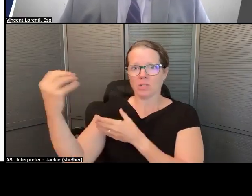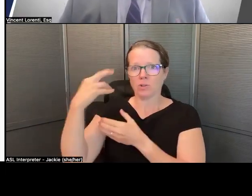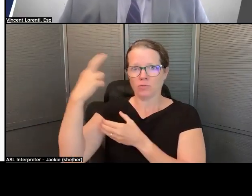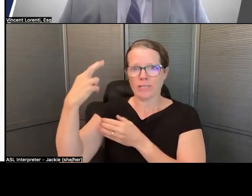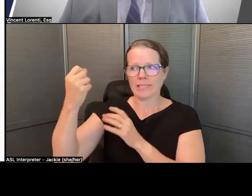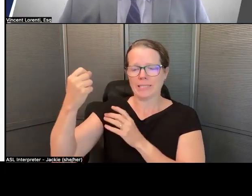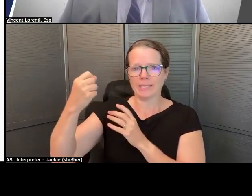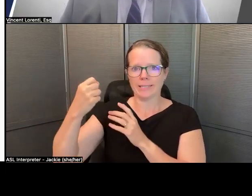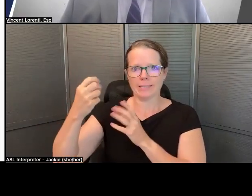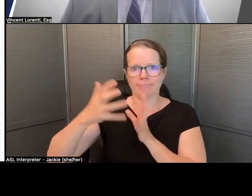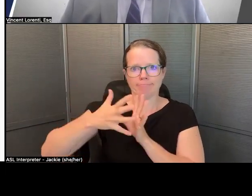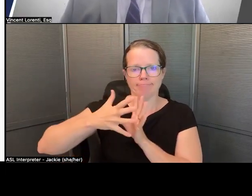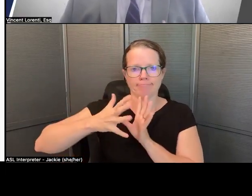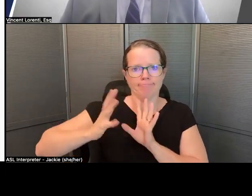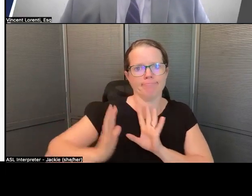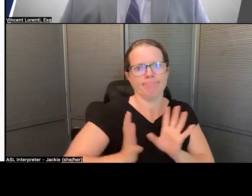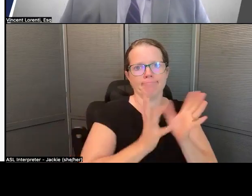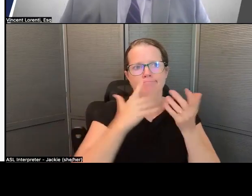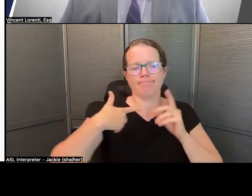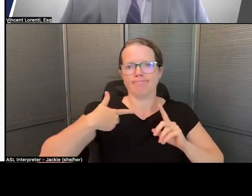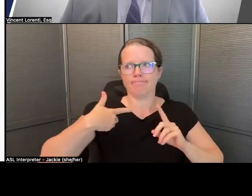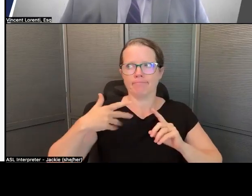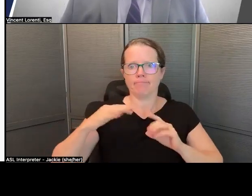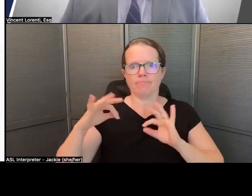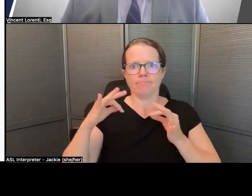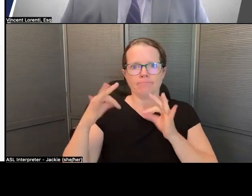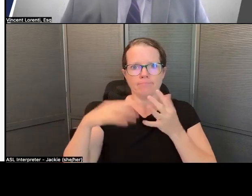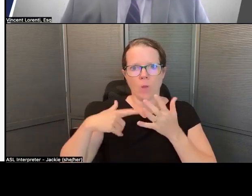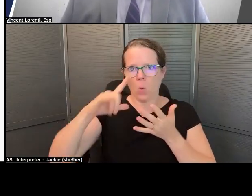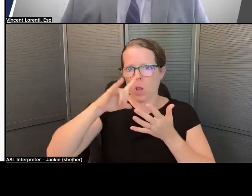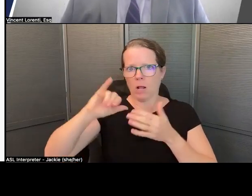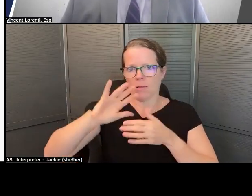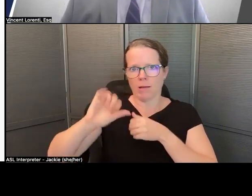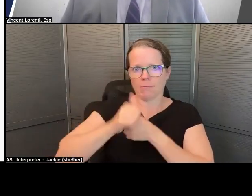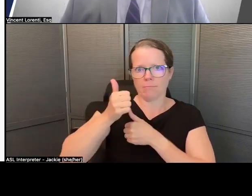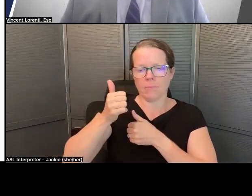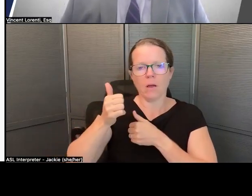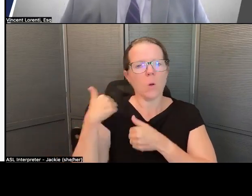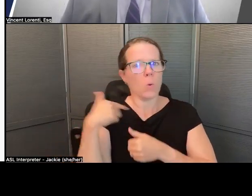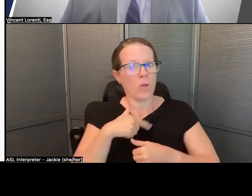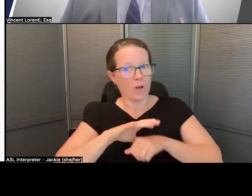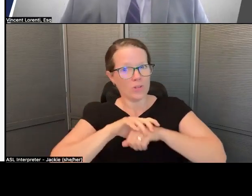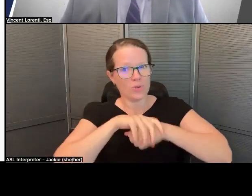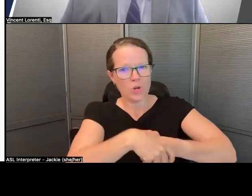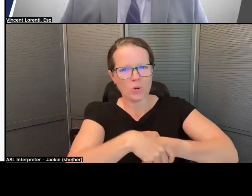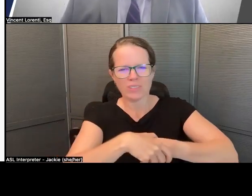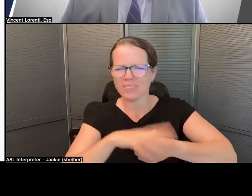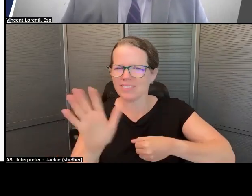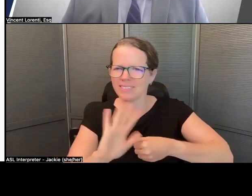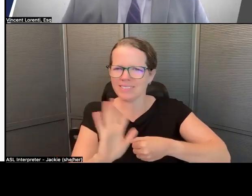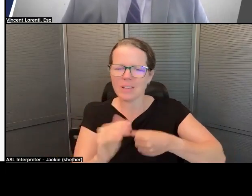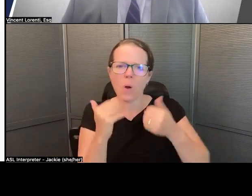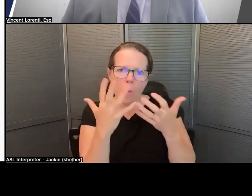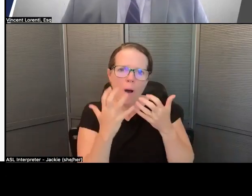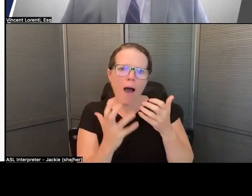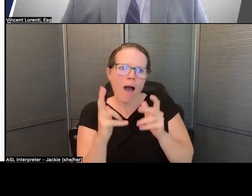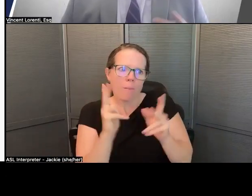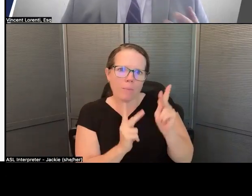or on coercion. We want to focus on personal motivation, and we want to work on intrinsic motivation.